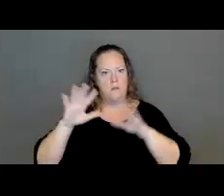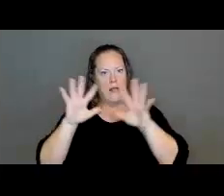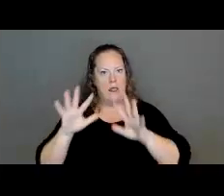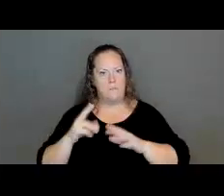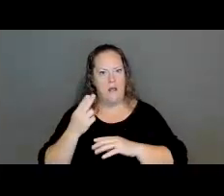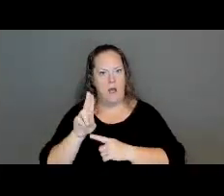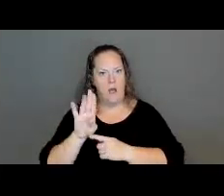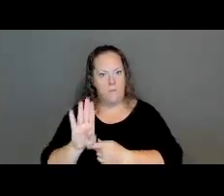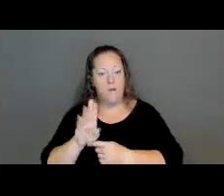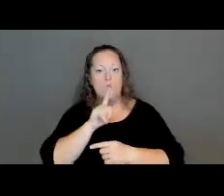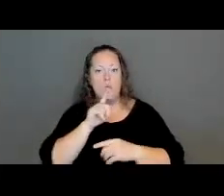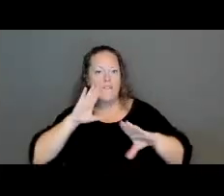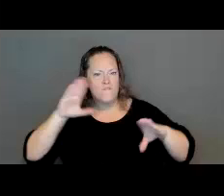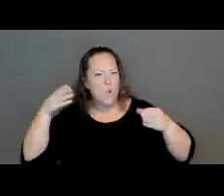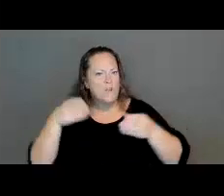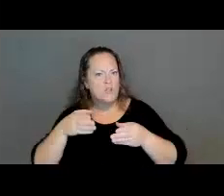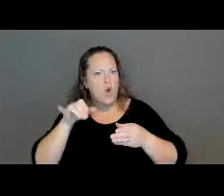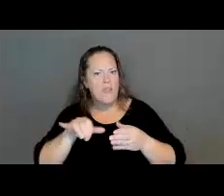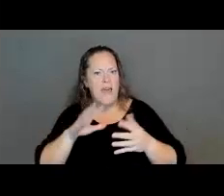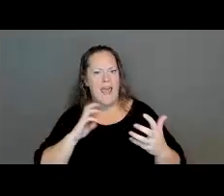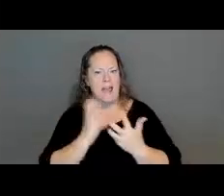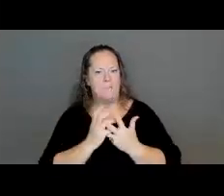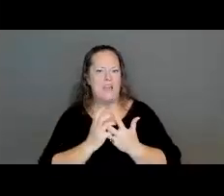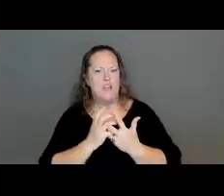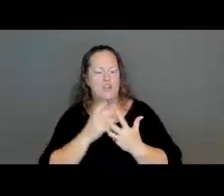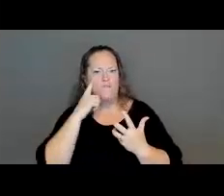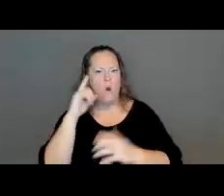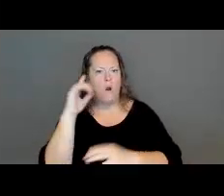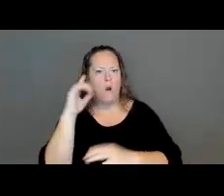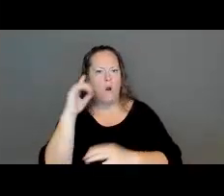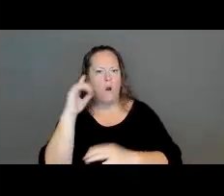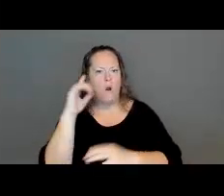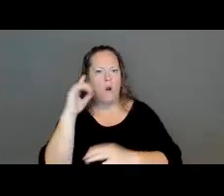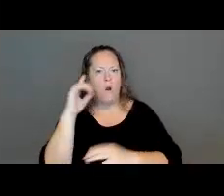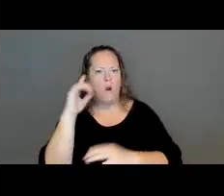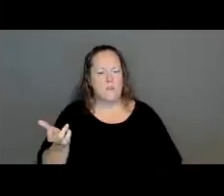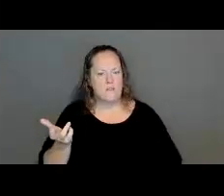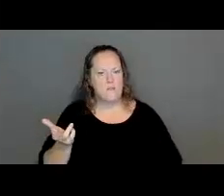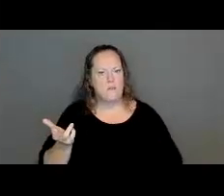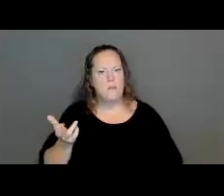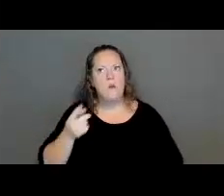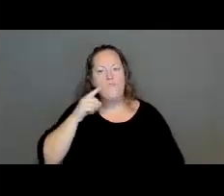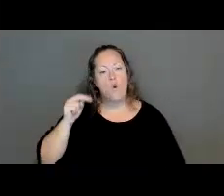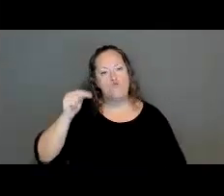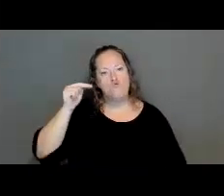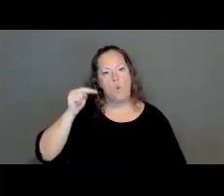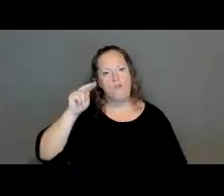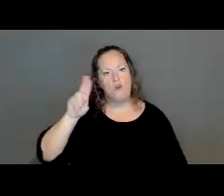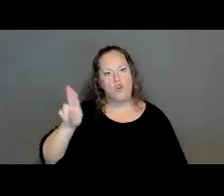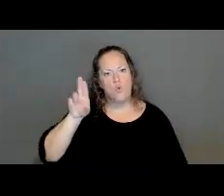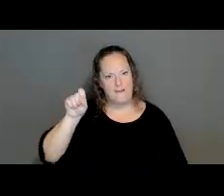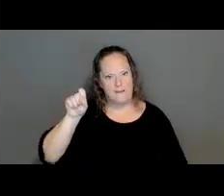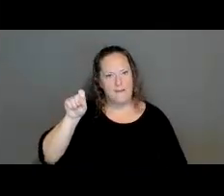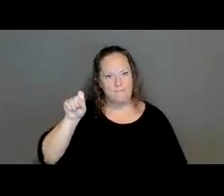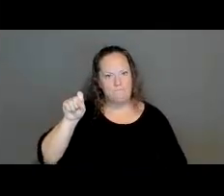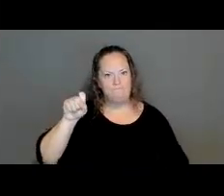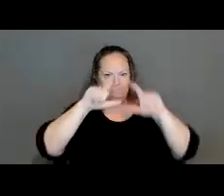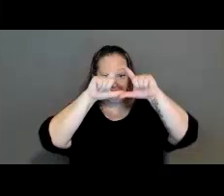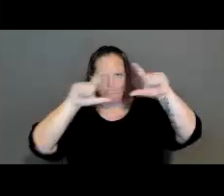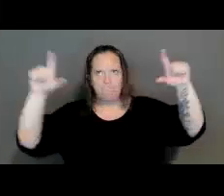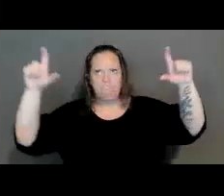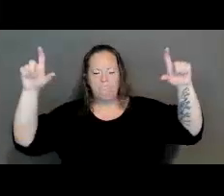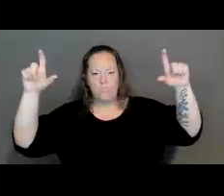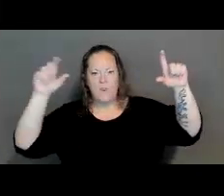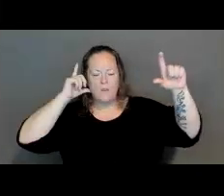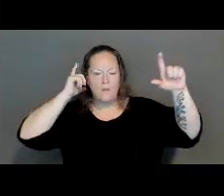focused on adaptation of forest resources in the northern parts of the U.S.